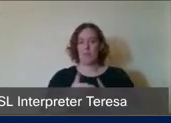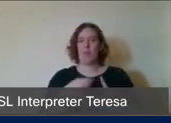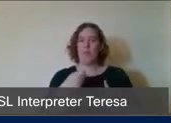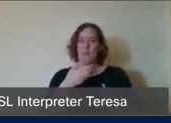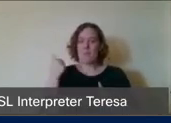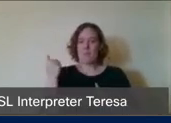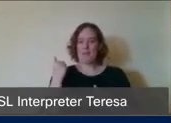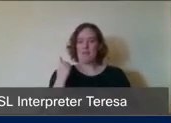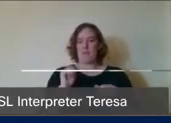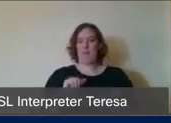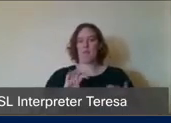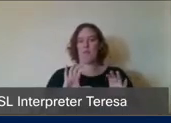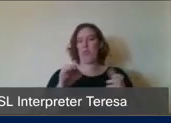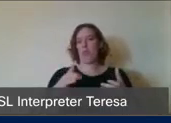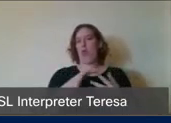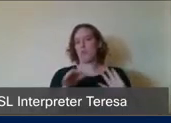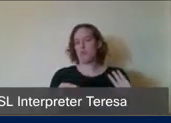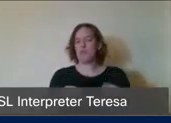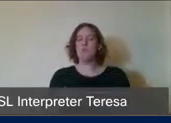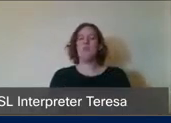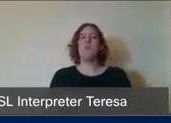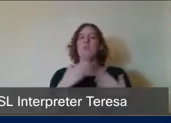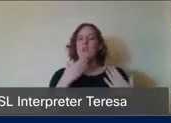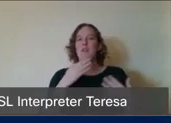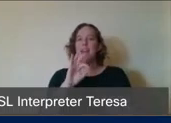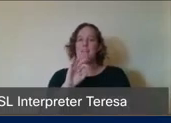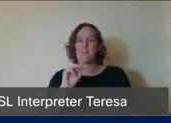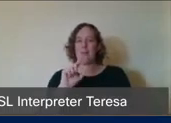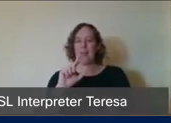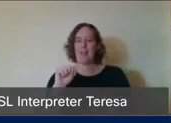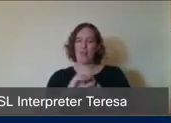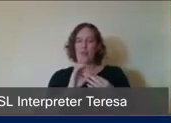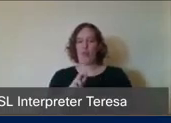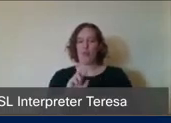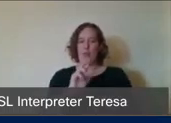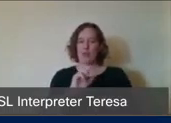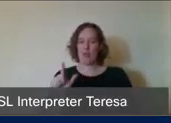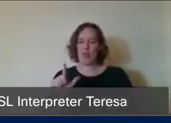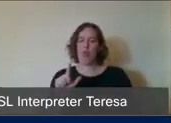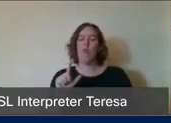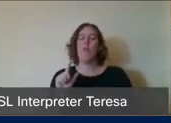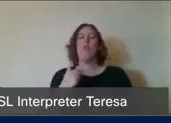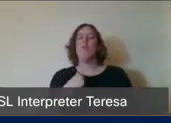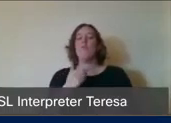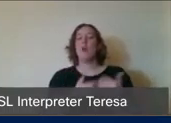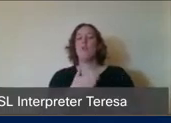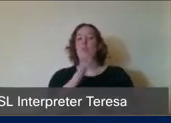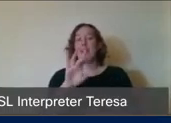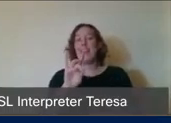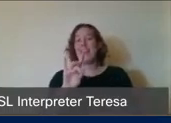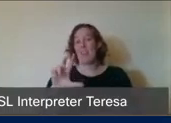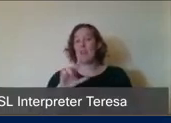candidate pool. Thanks to our FMLA coordinator, Rachel Phillips, we have processed over 83 medical